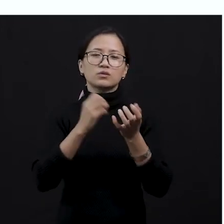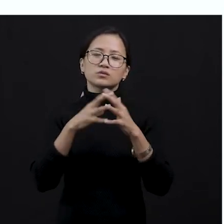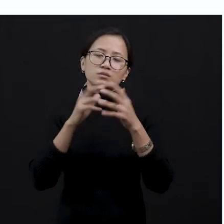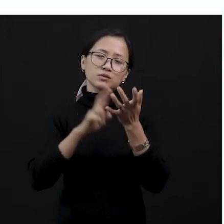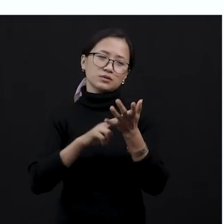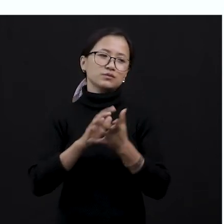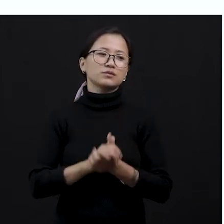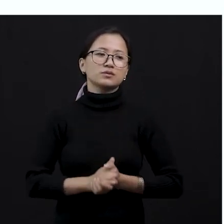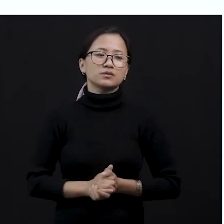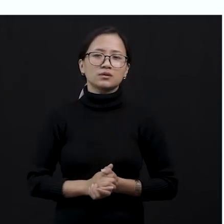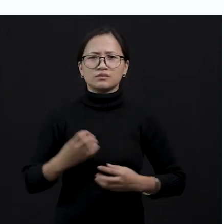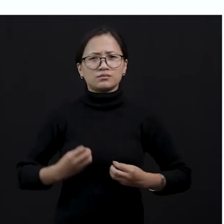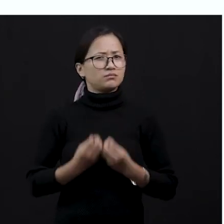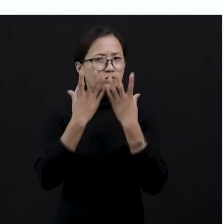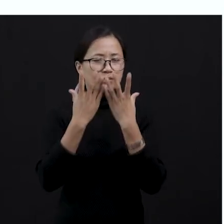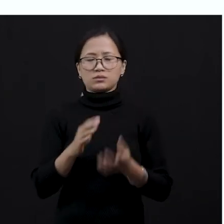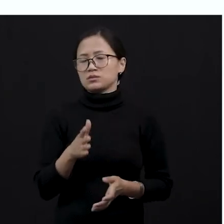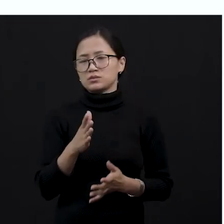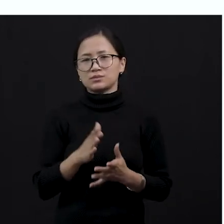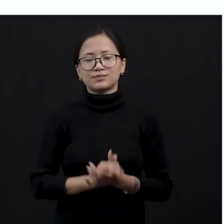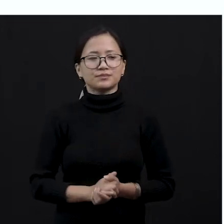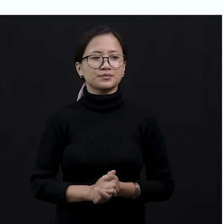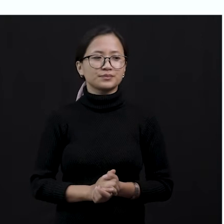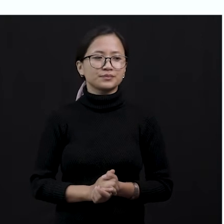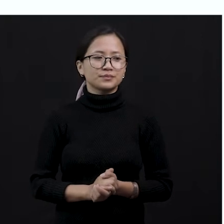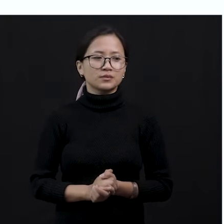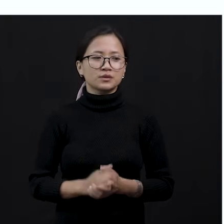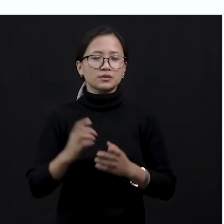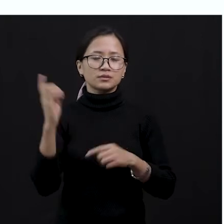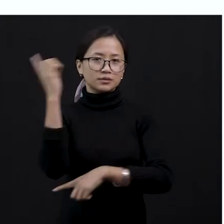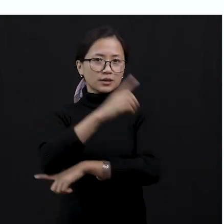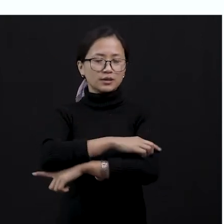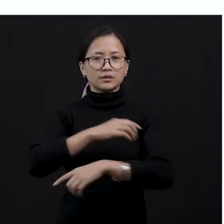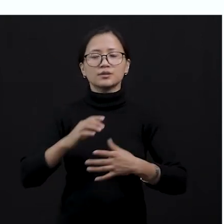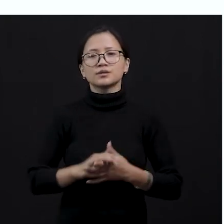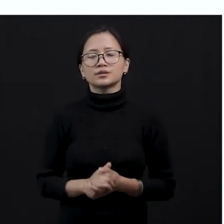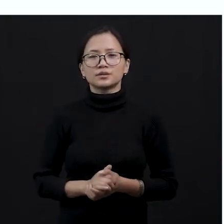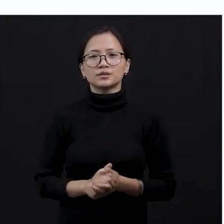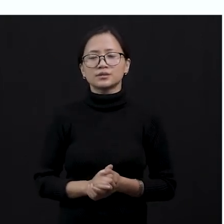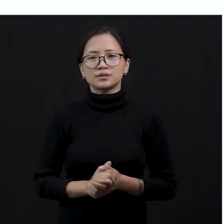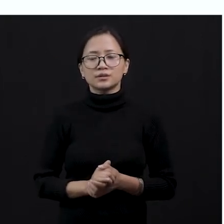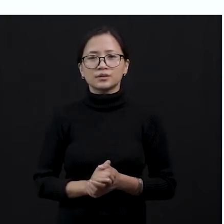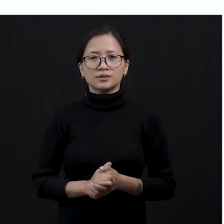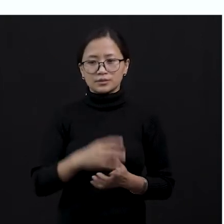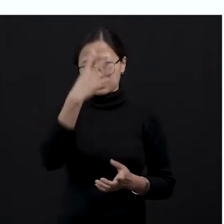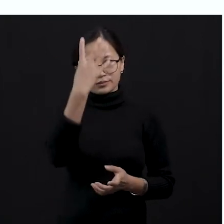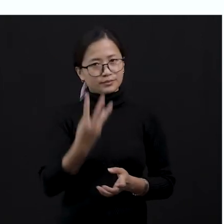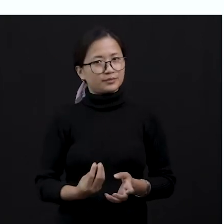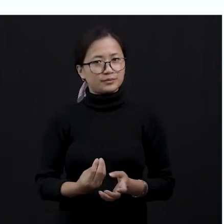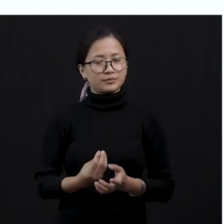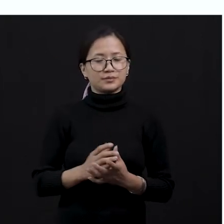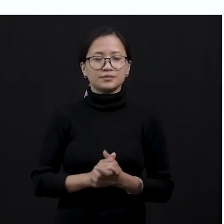FROWN, something that is very unhappy. Okay, gloomy, frown. Now day, opposite of day is